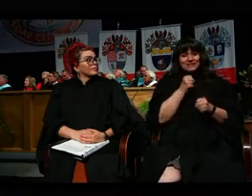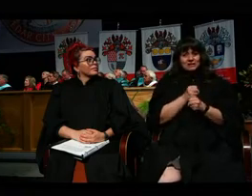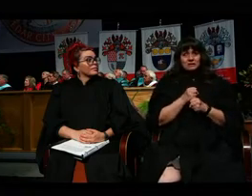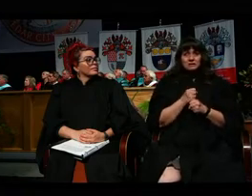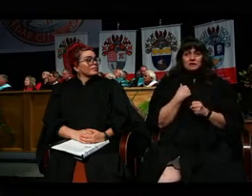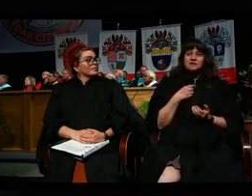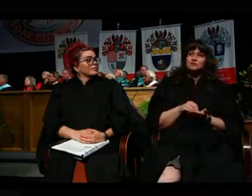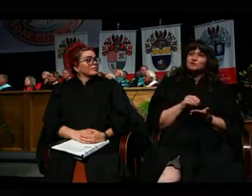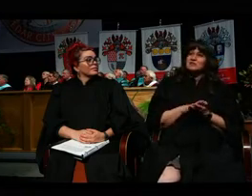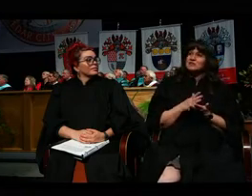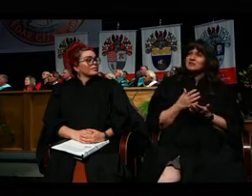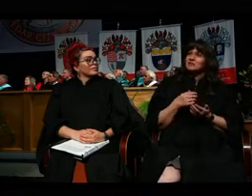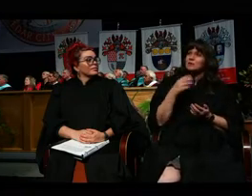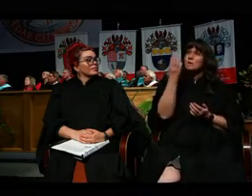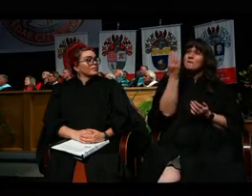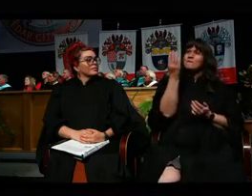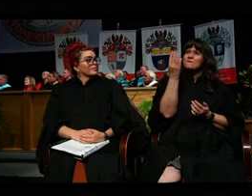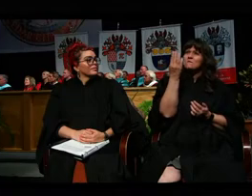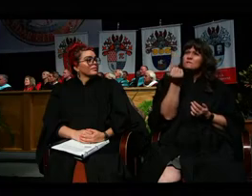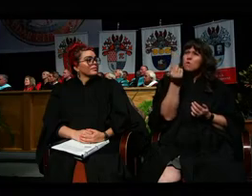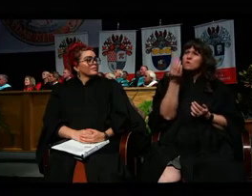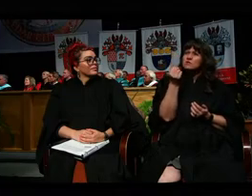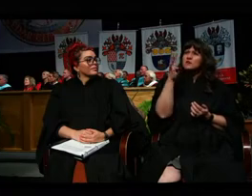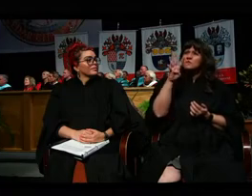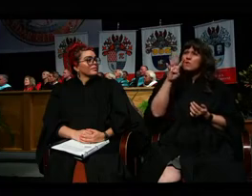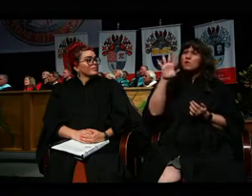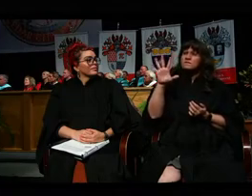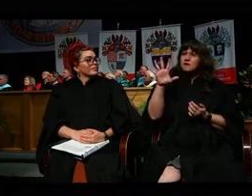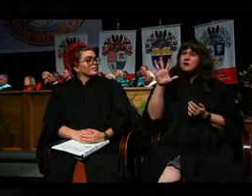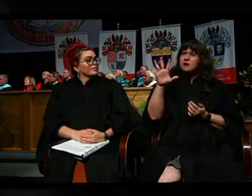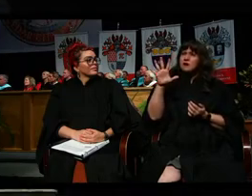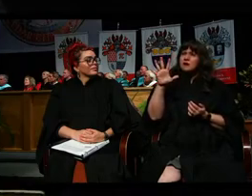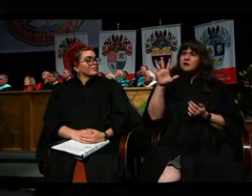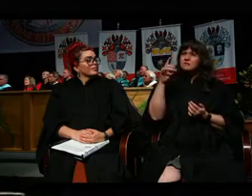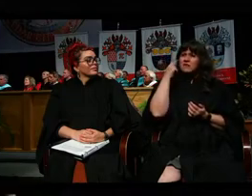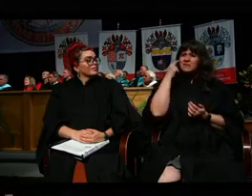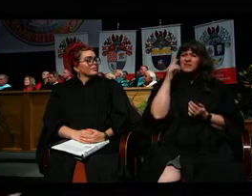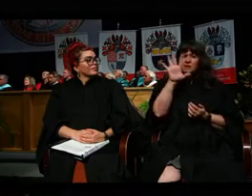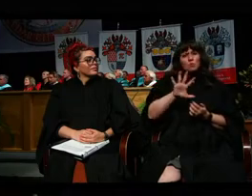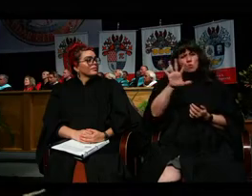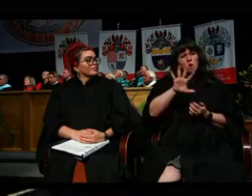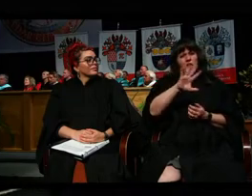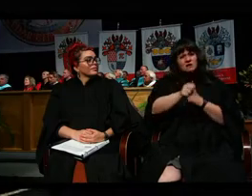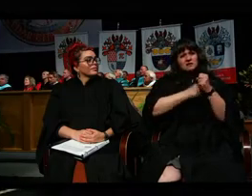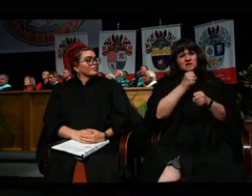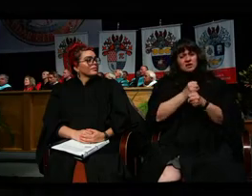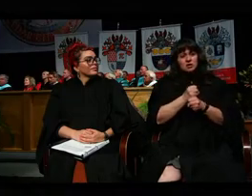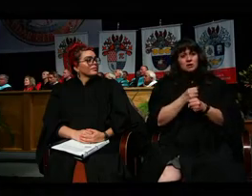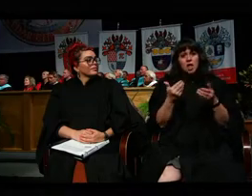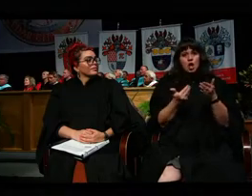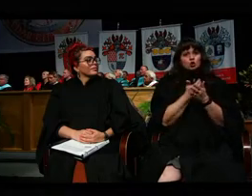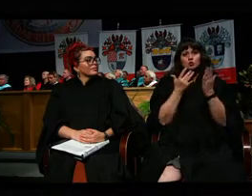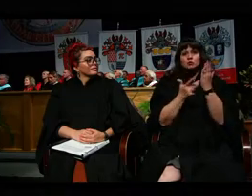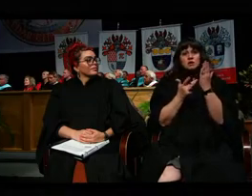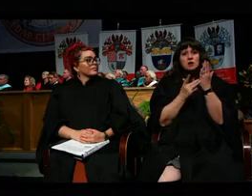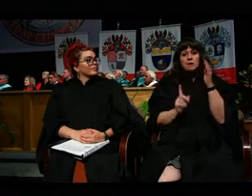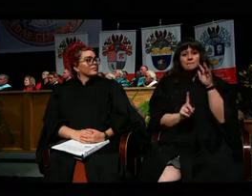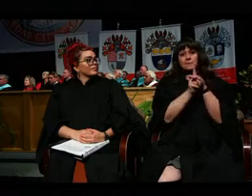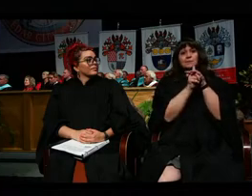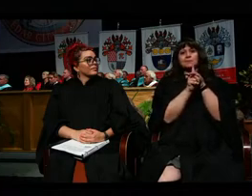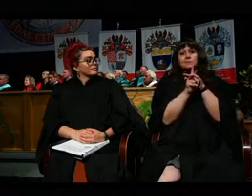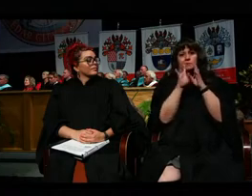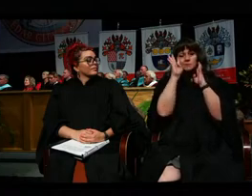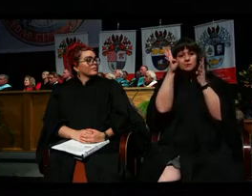down. I want to say 1445, somewhere in there, 1440s. Something happened. A new technology came out.